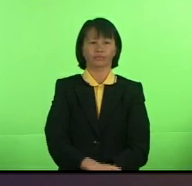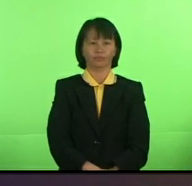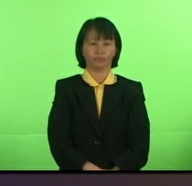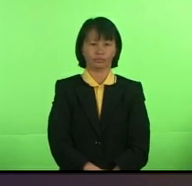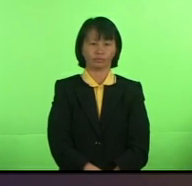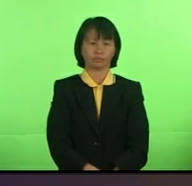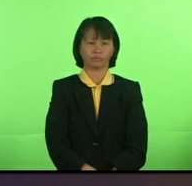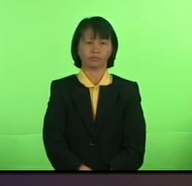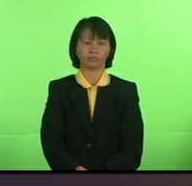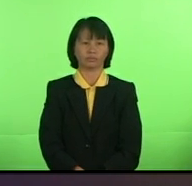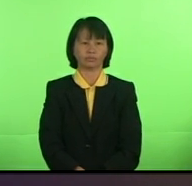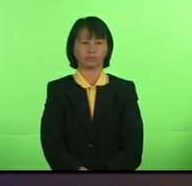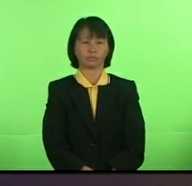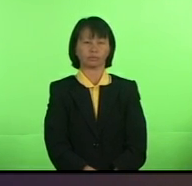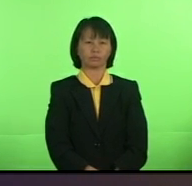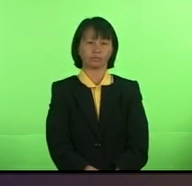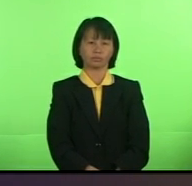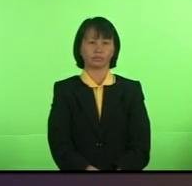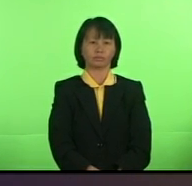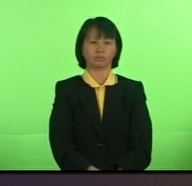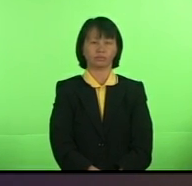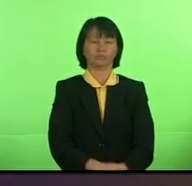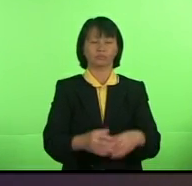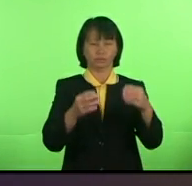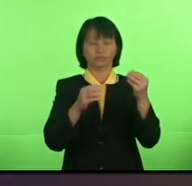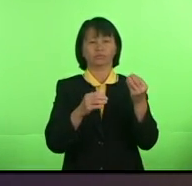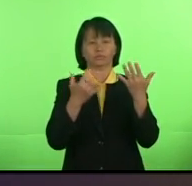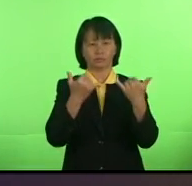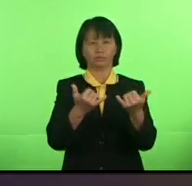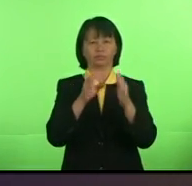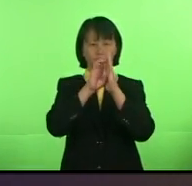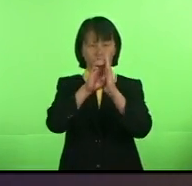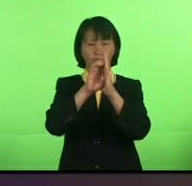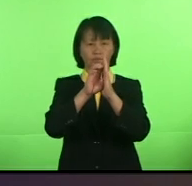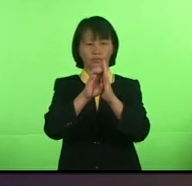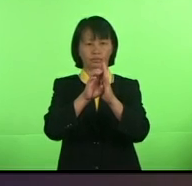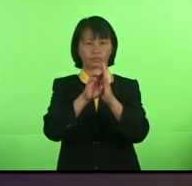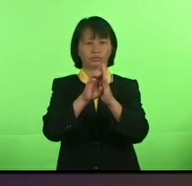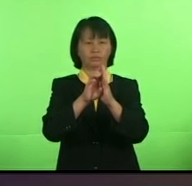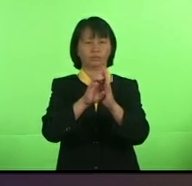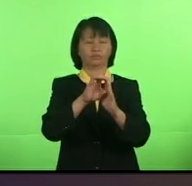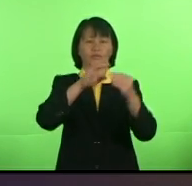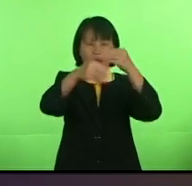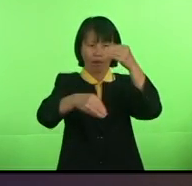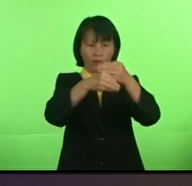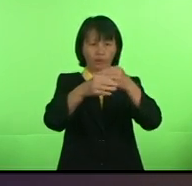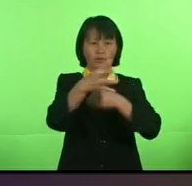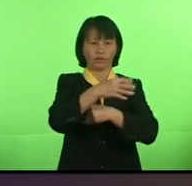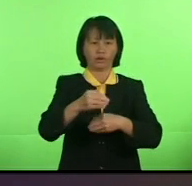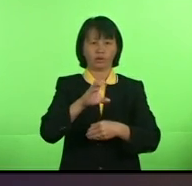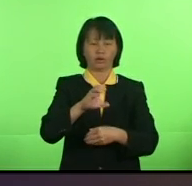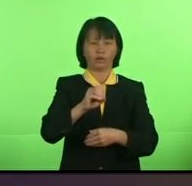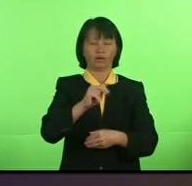Okay, so these are more examples of addition markers and also contrast markers that you can use in